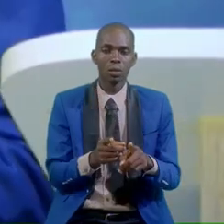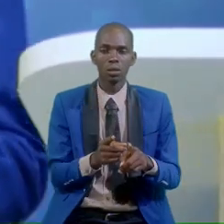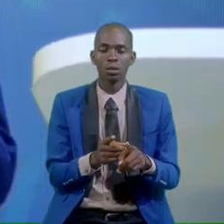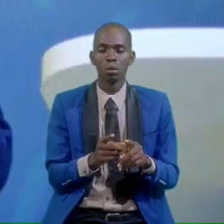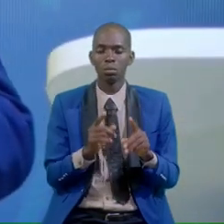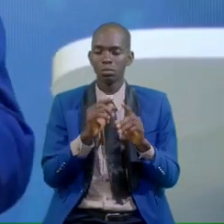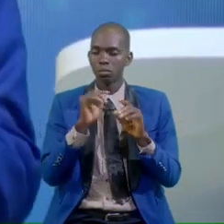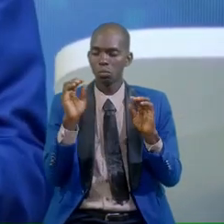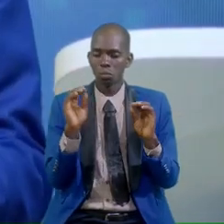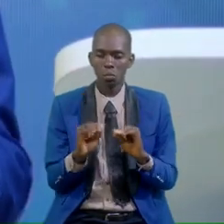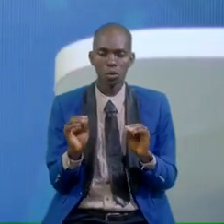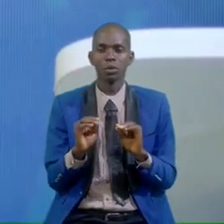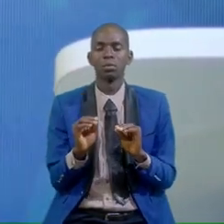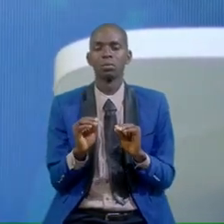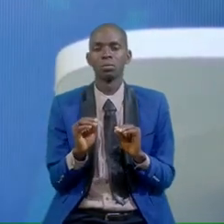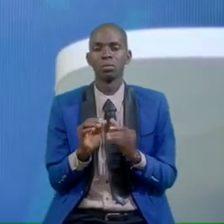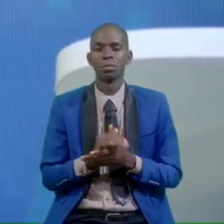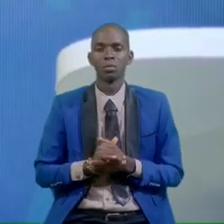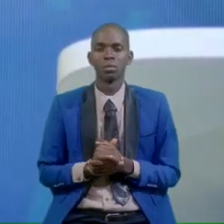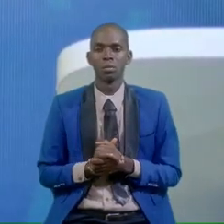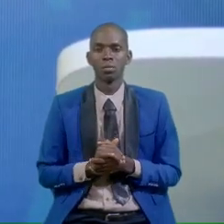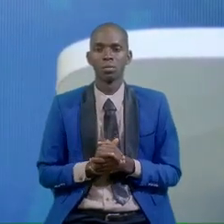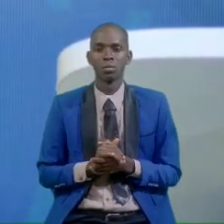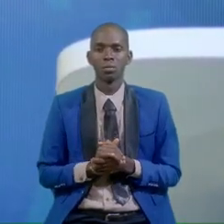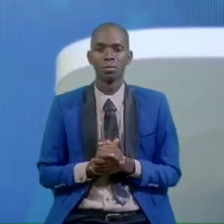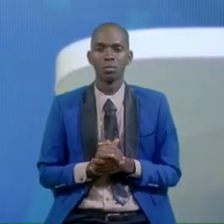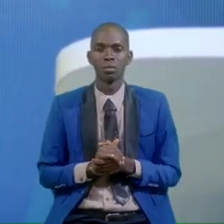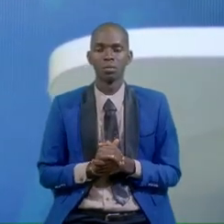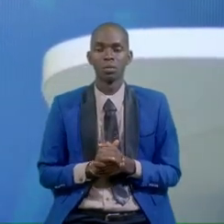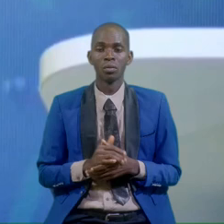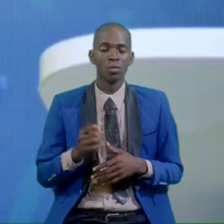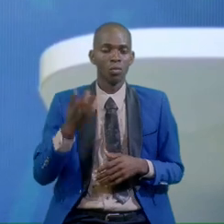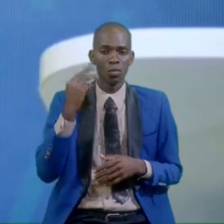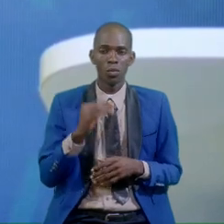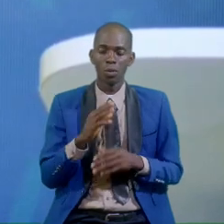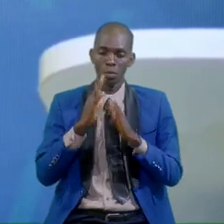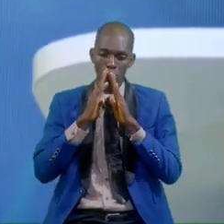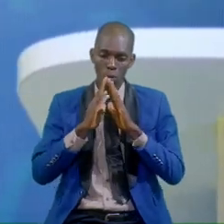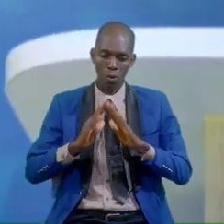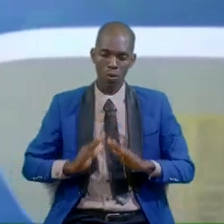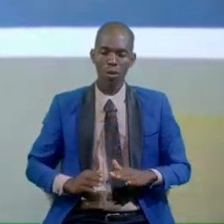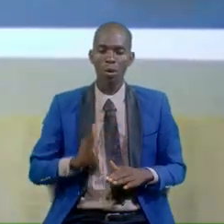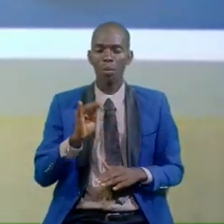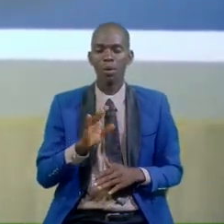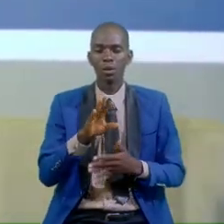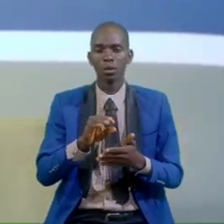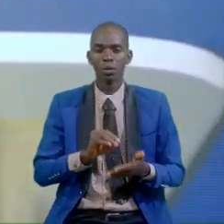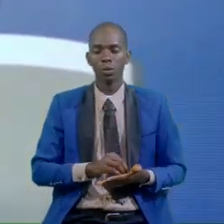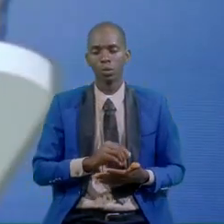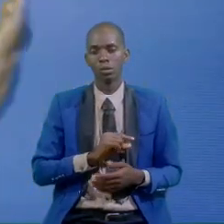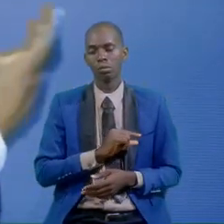not a word. They were silenced by their guilt. They